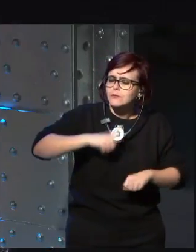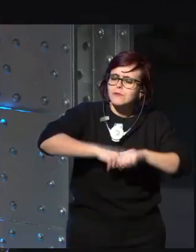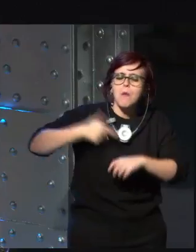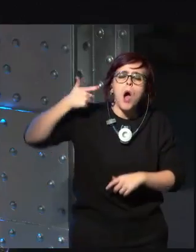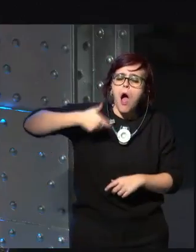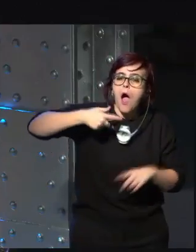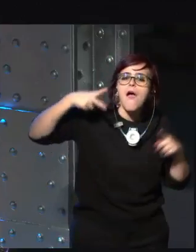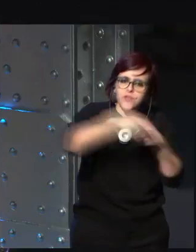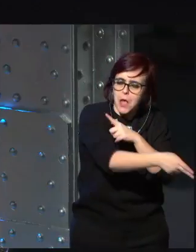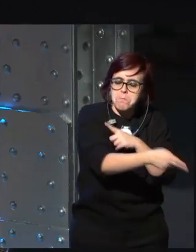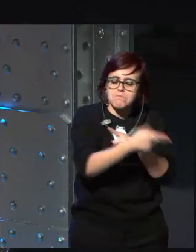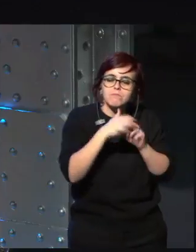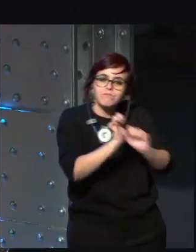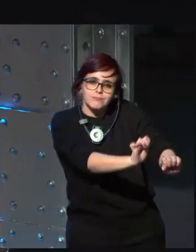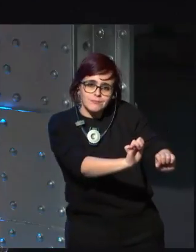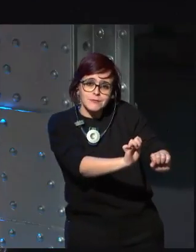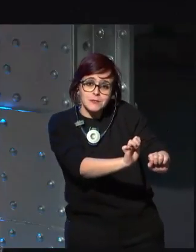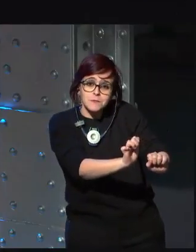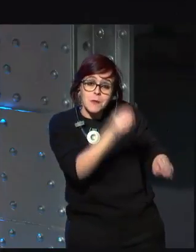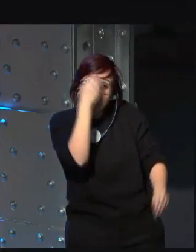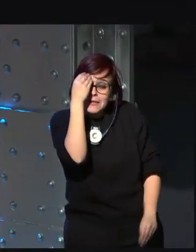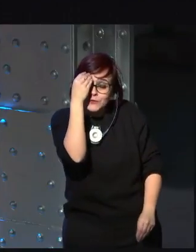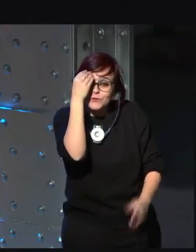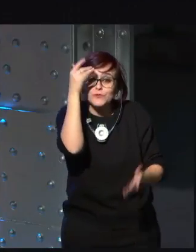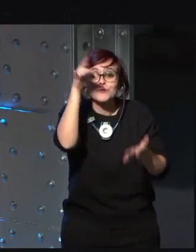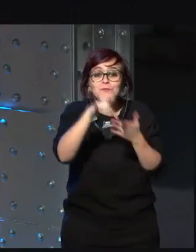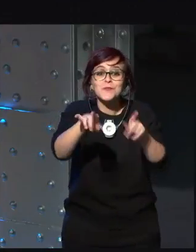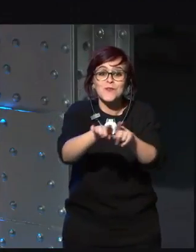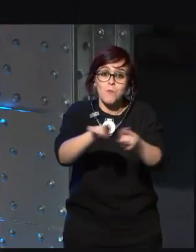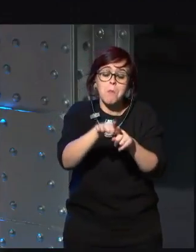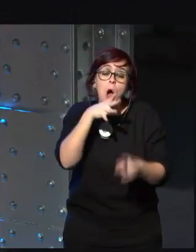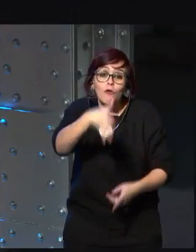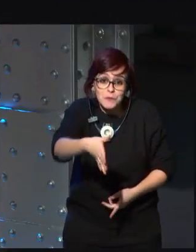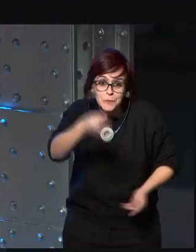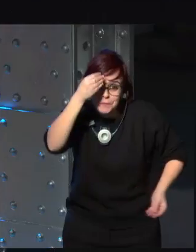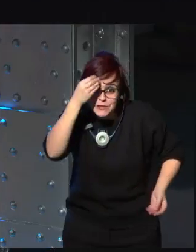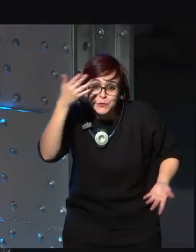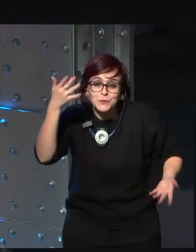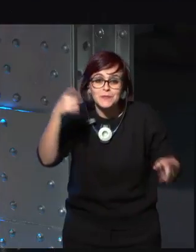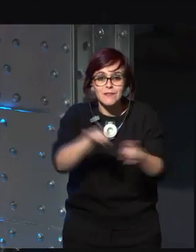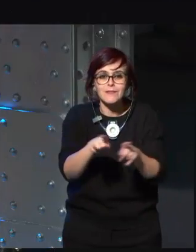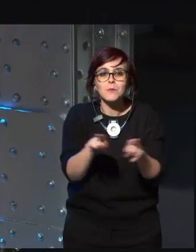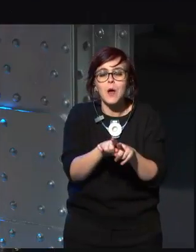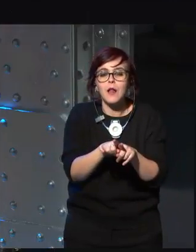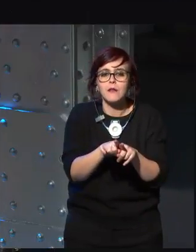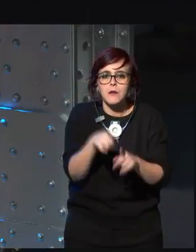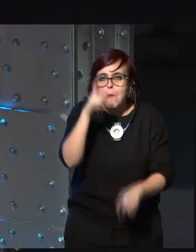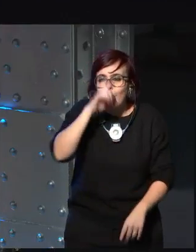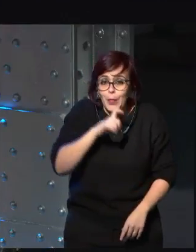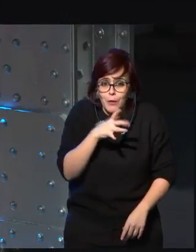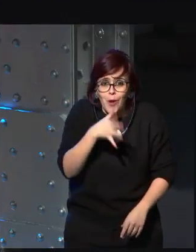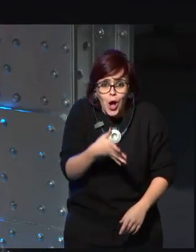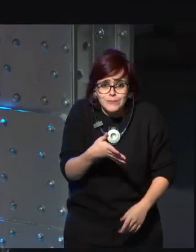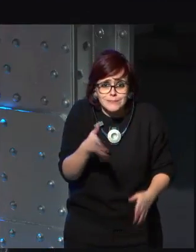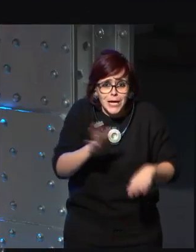I vaguely defined reason that I don't even know now why it was. And since then, I don't